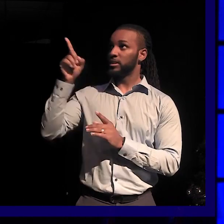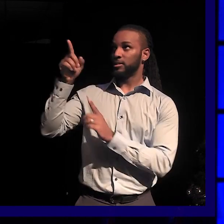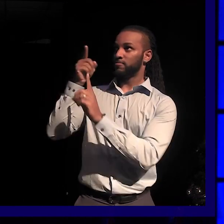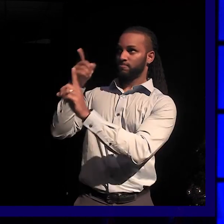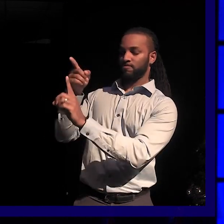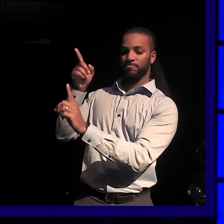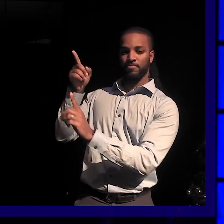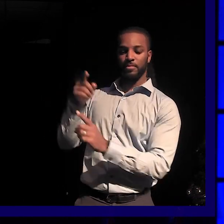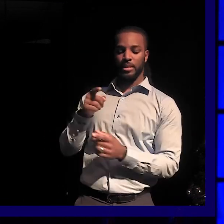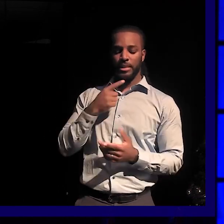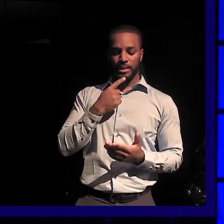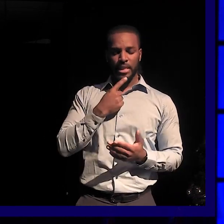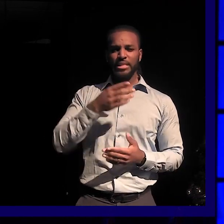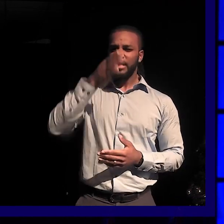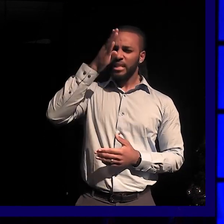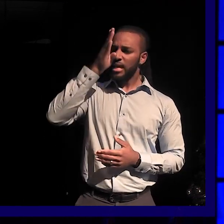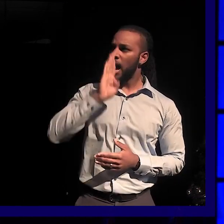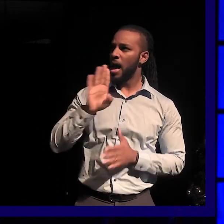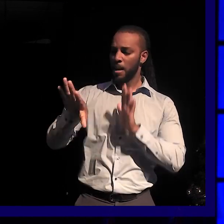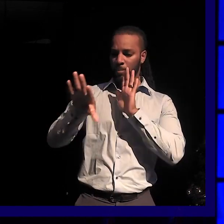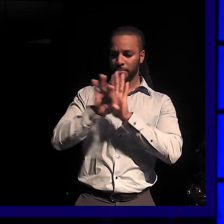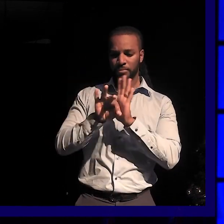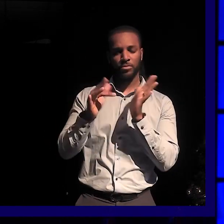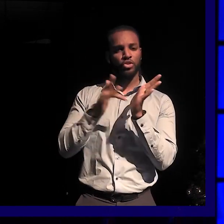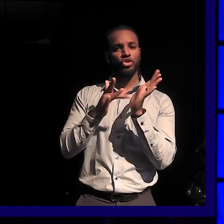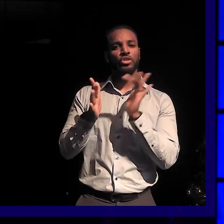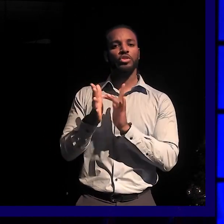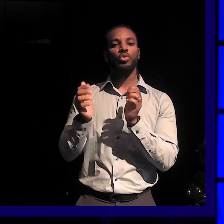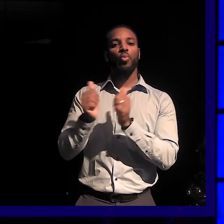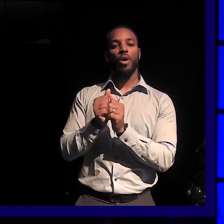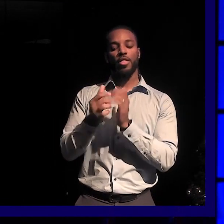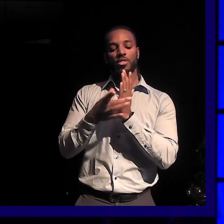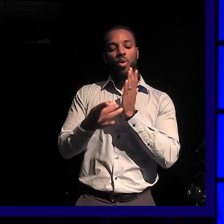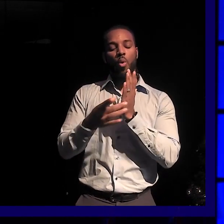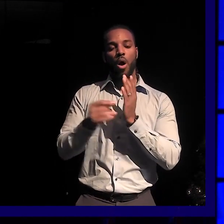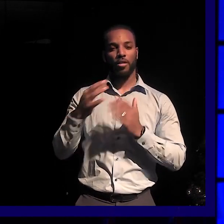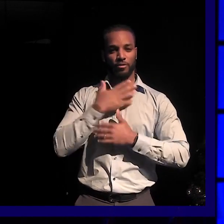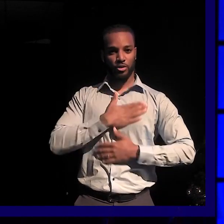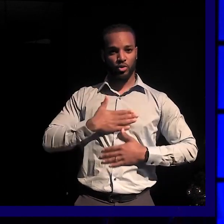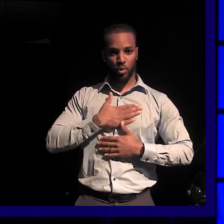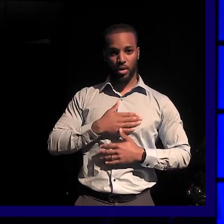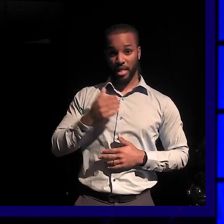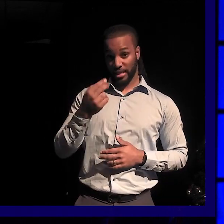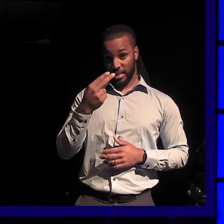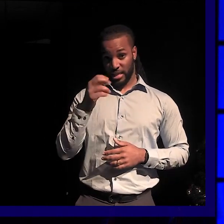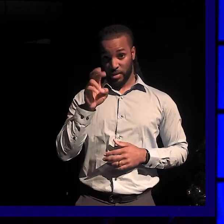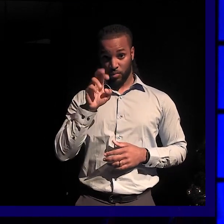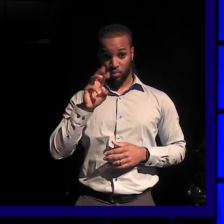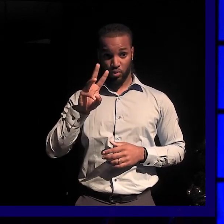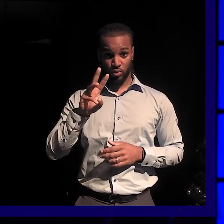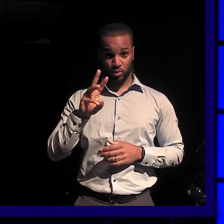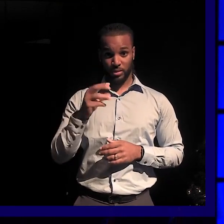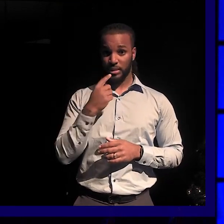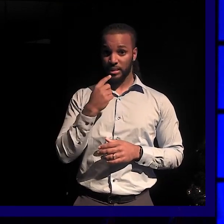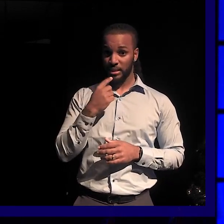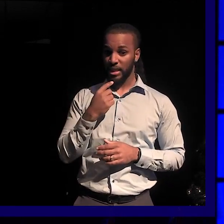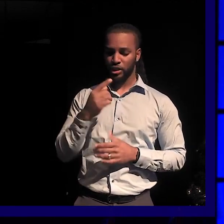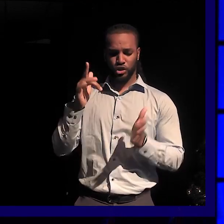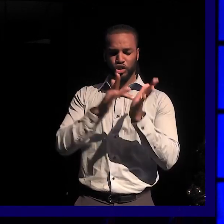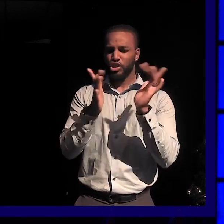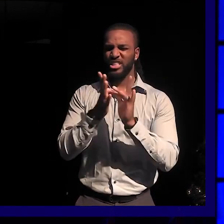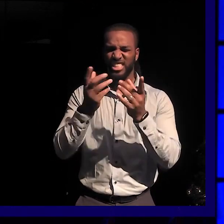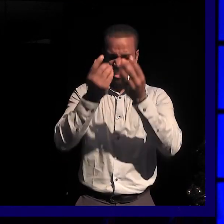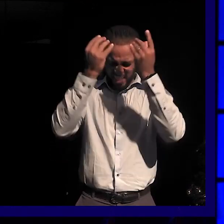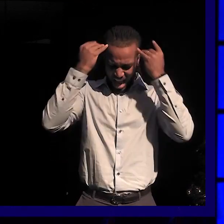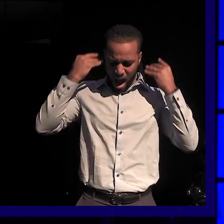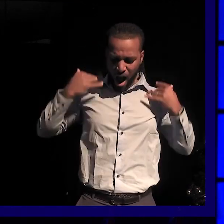He says God has anointed Jesus with the oil of joy. That's Hebrew speak for saying God is, Jesus is covered in